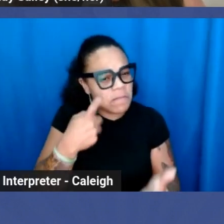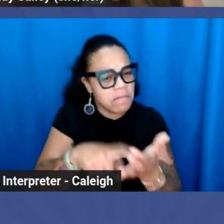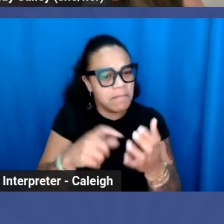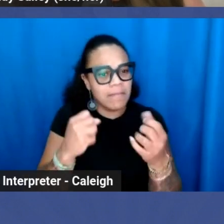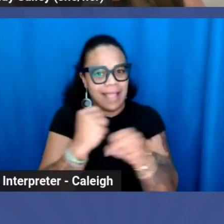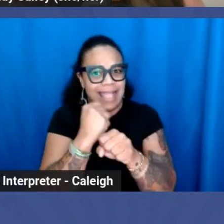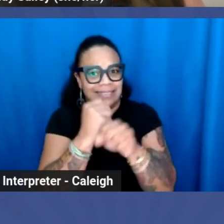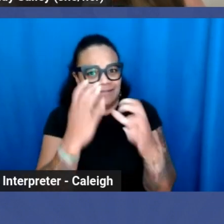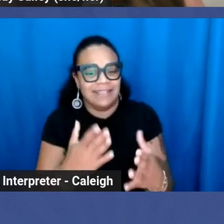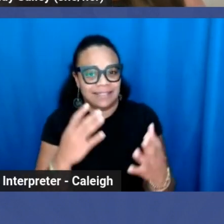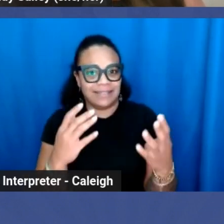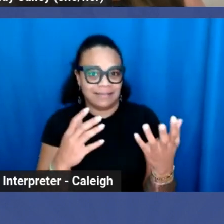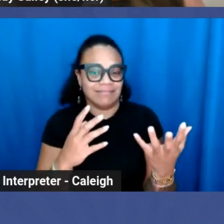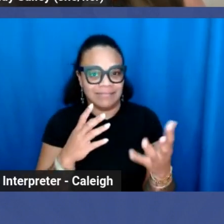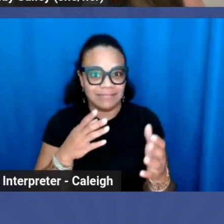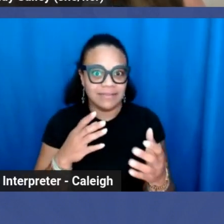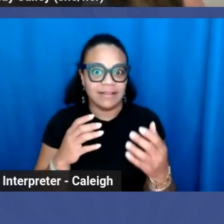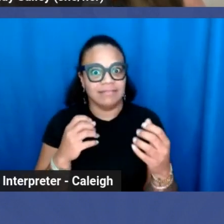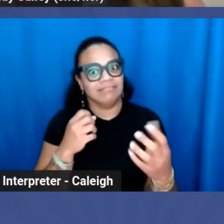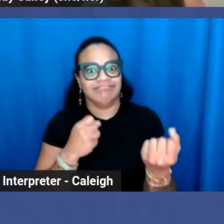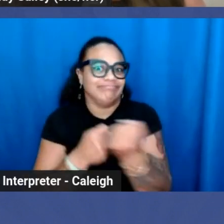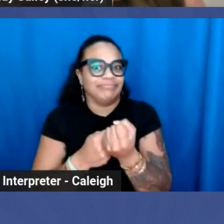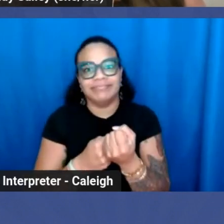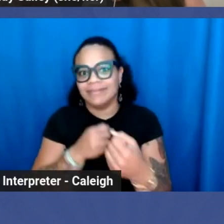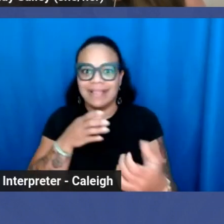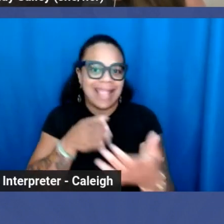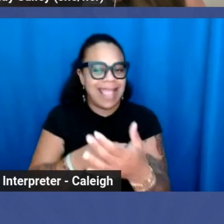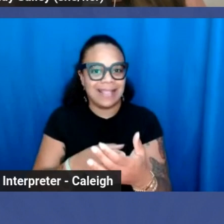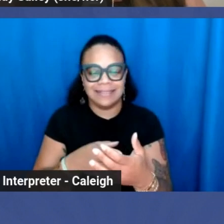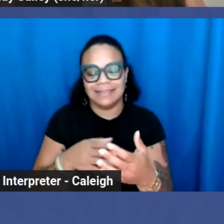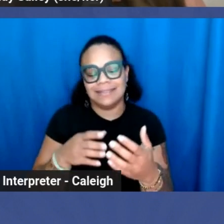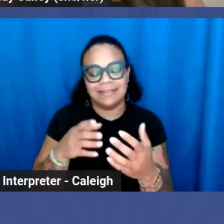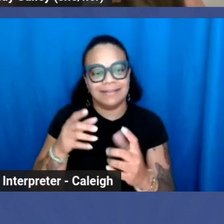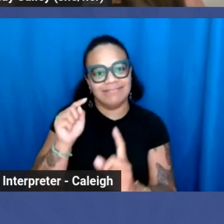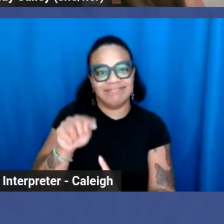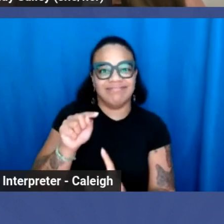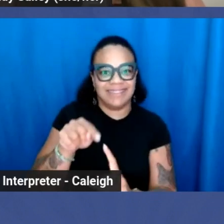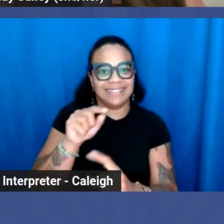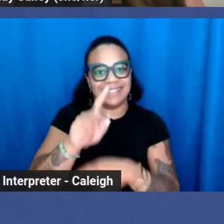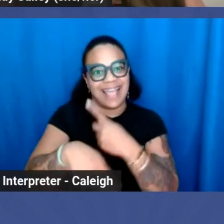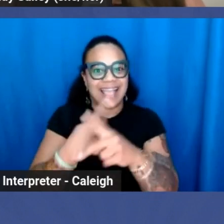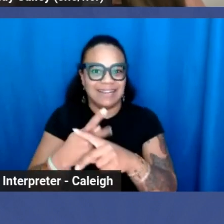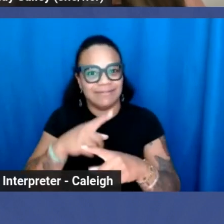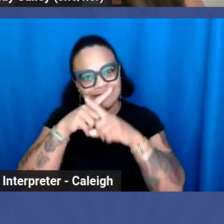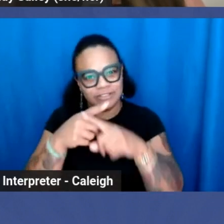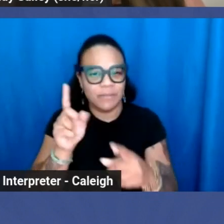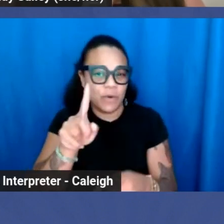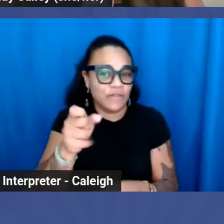fighting against this? How have you seen Planned Parenthood sort of fighting against this kind of censorship?